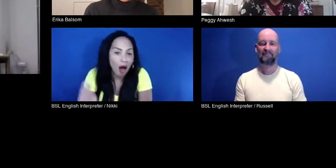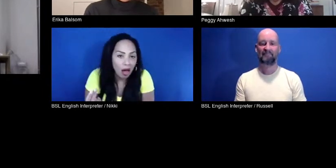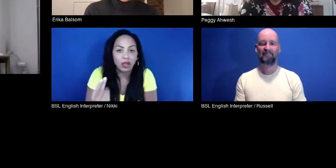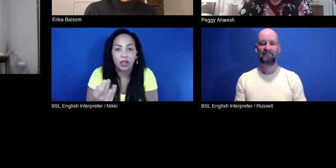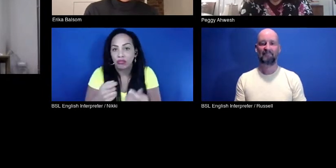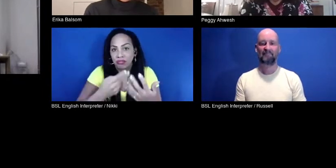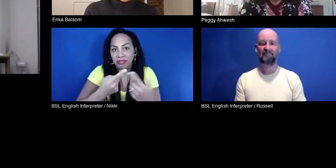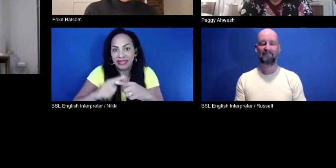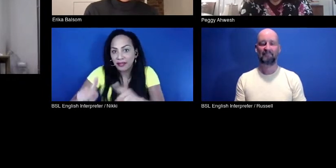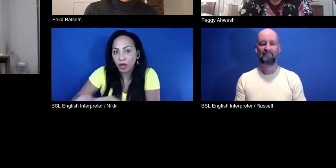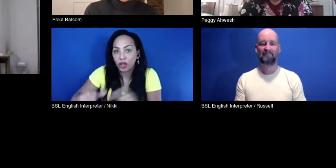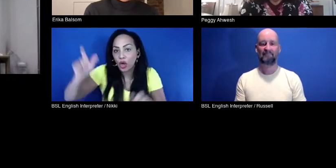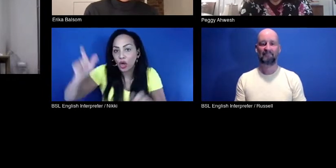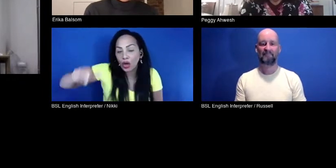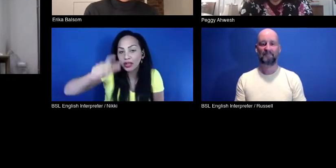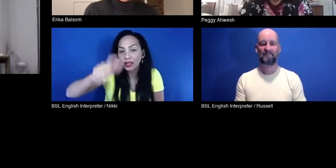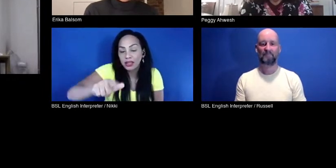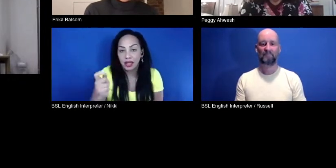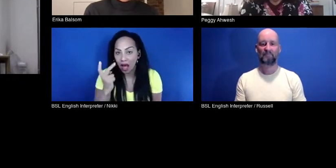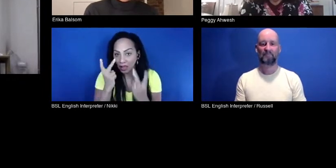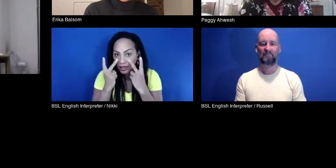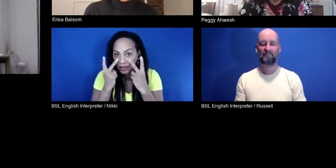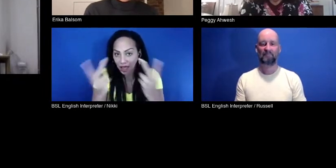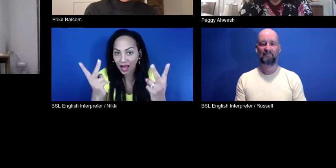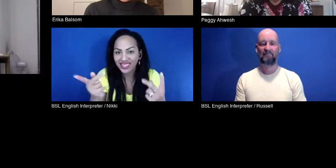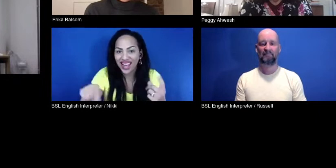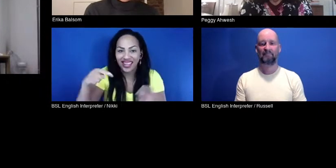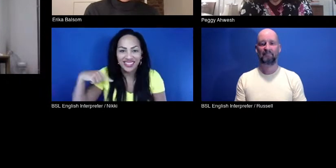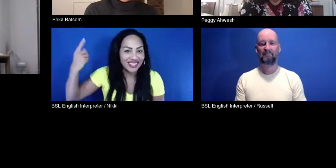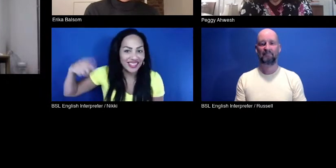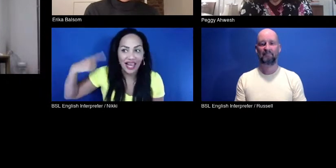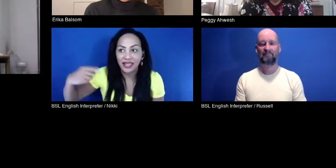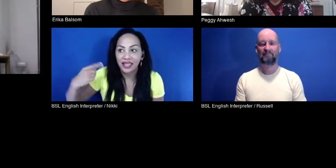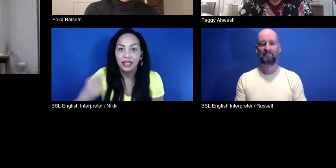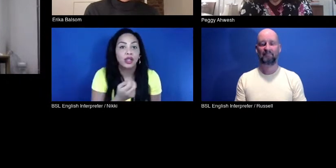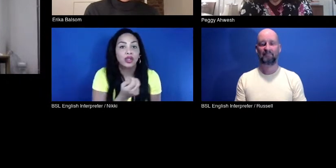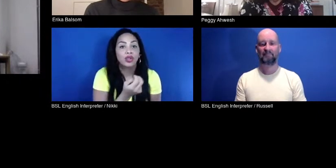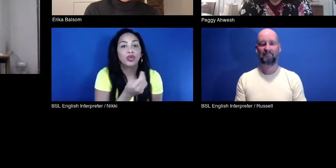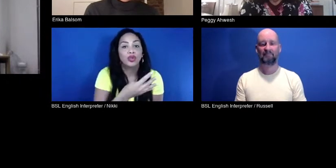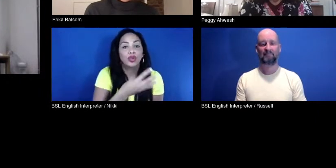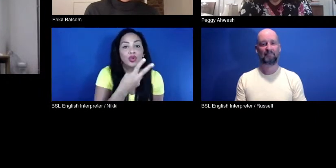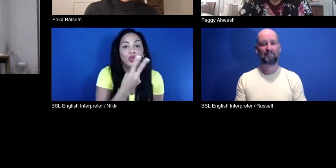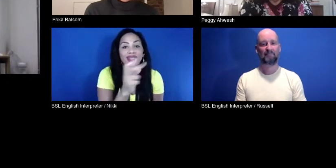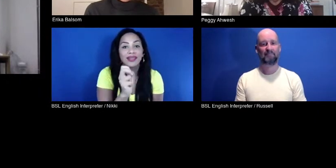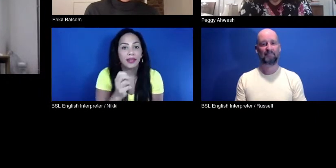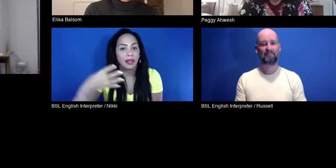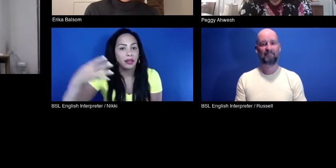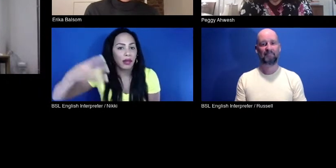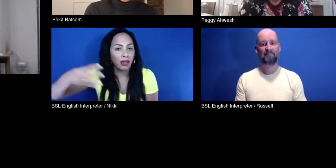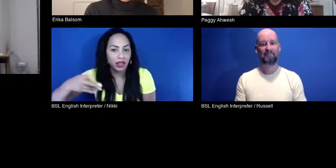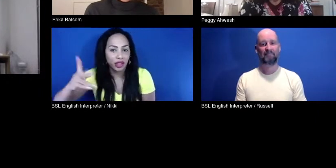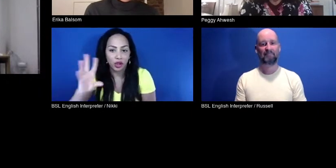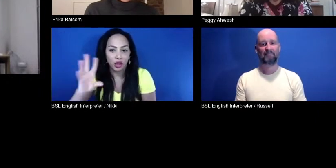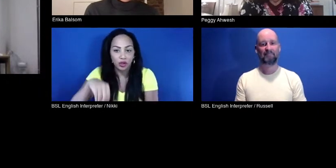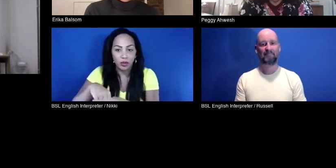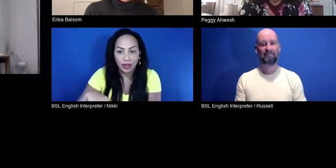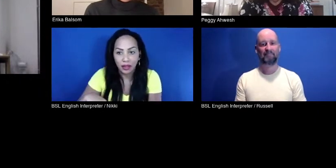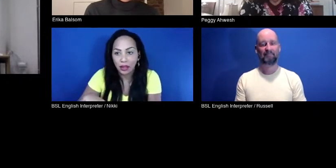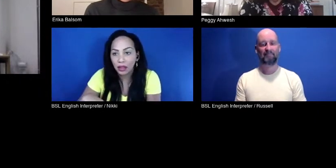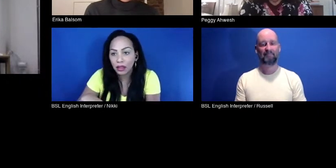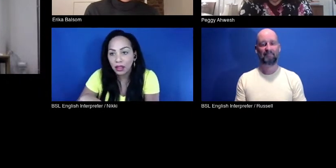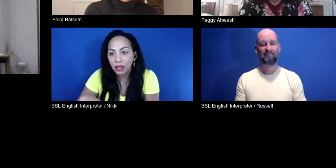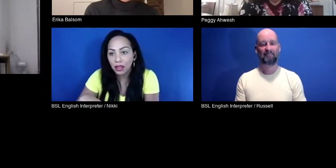Sound, and in 2017 was the International Curator in Residence at the Govett Brewster Art Gallery, Lenlai